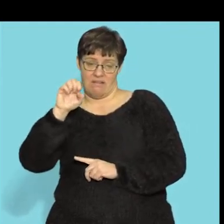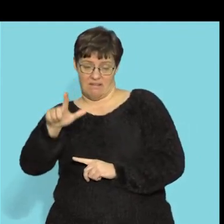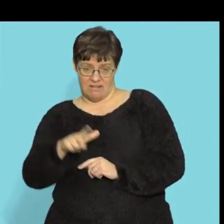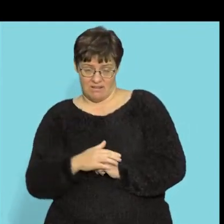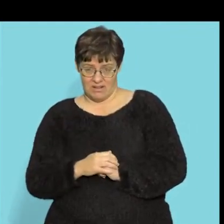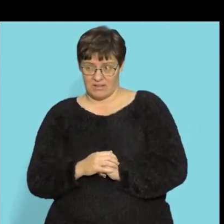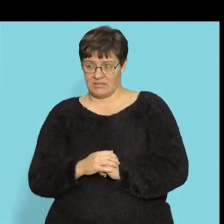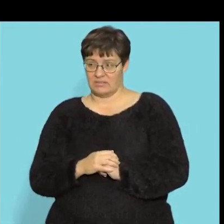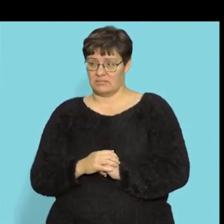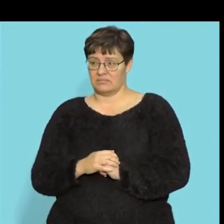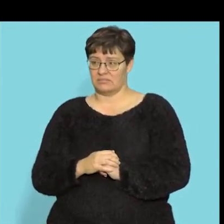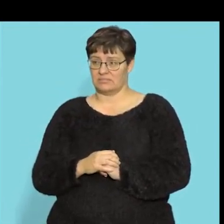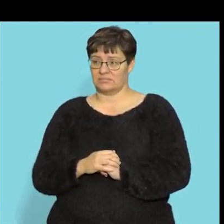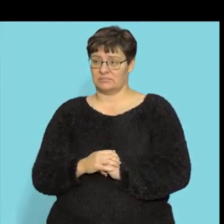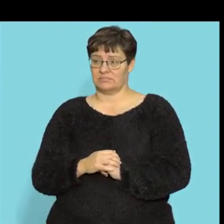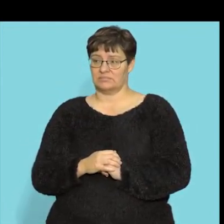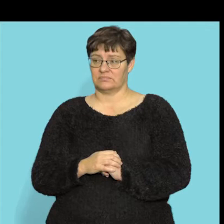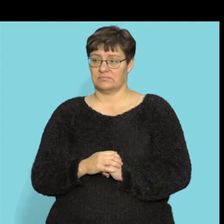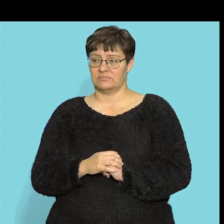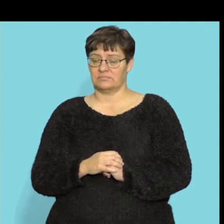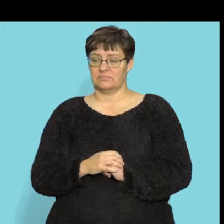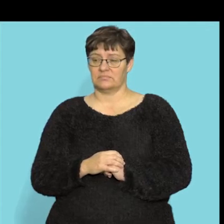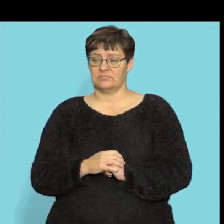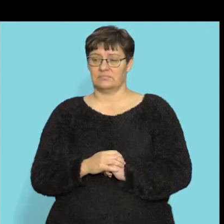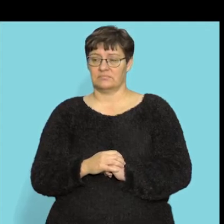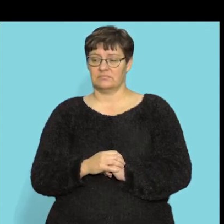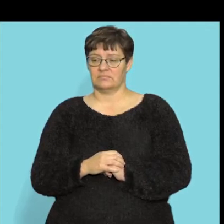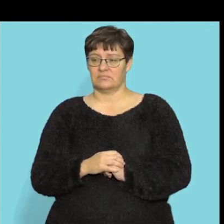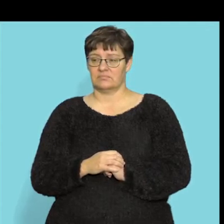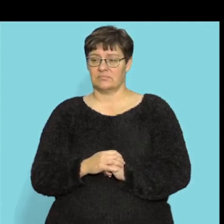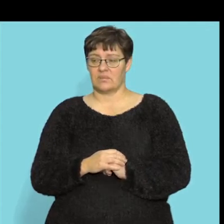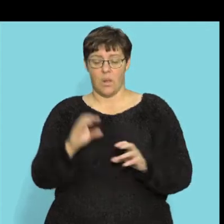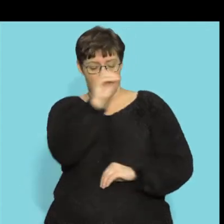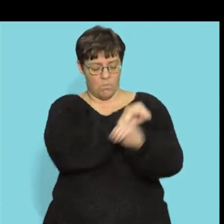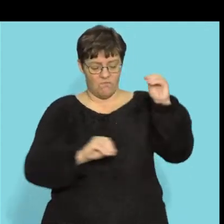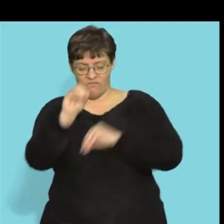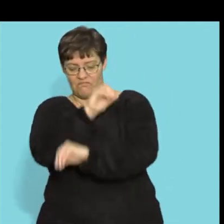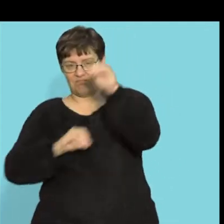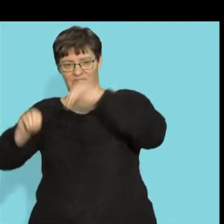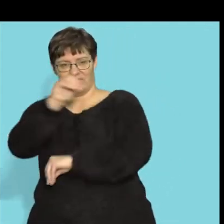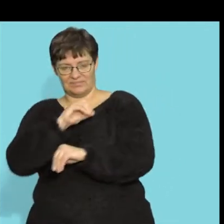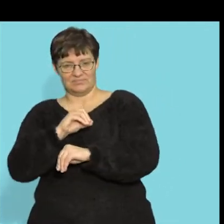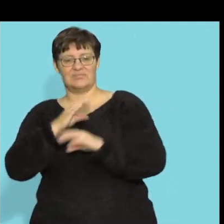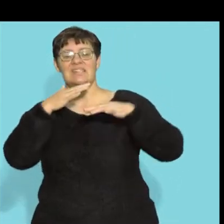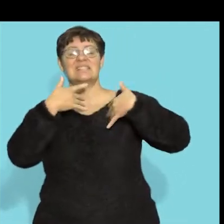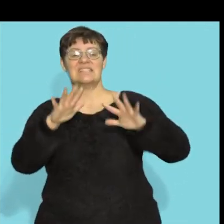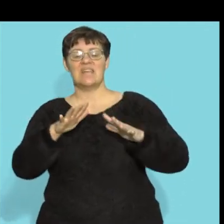kernel, right? And then what is moving is the sea of delocalized